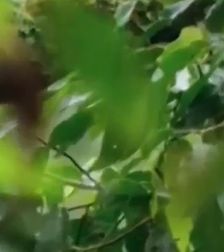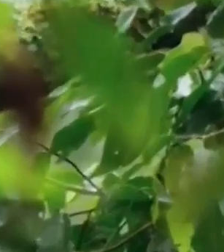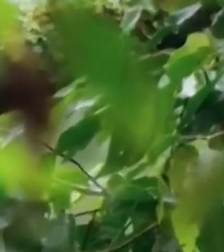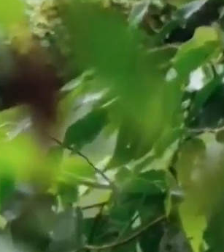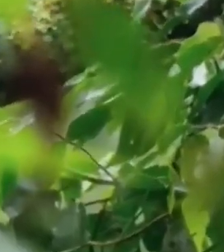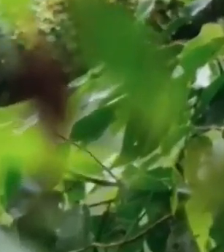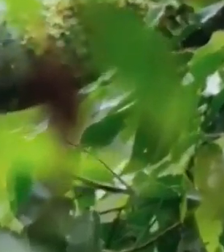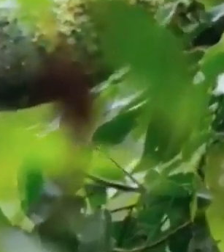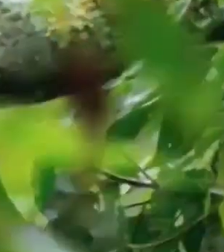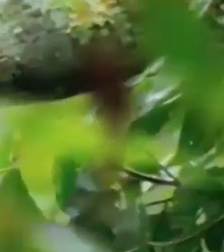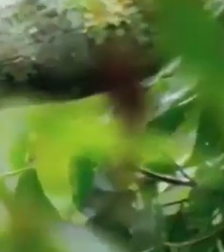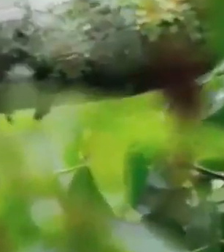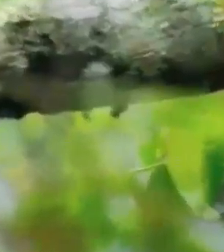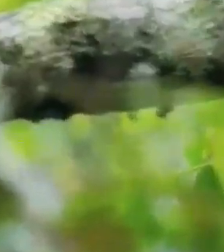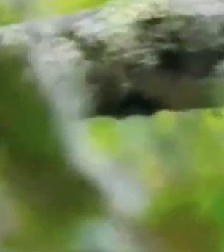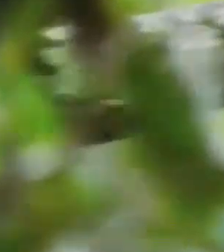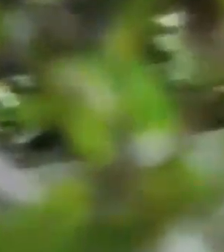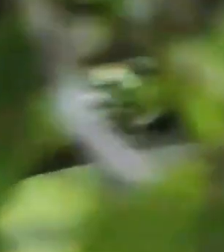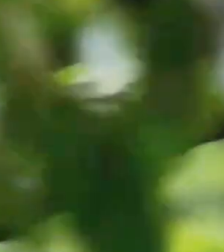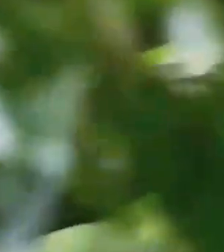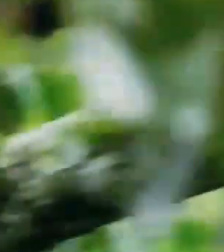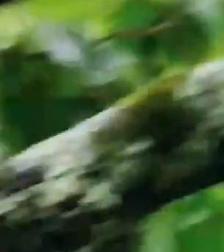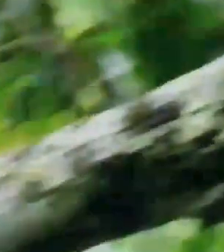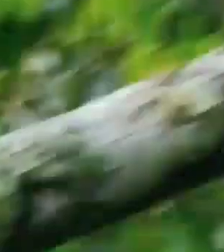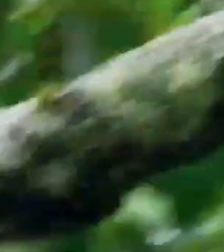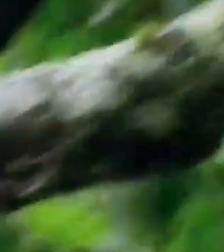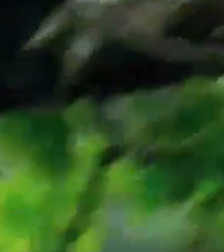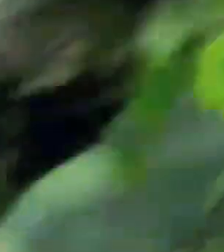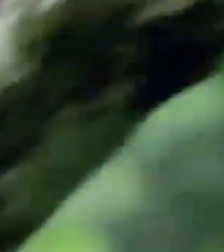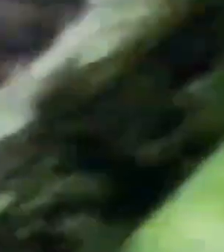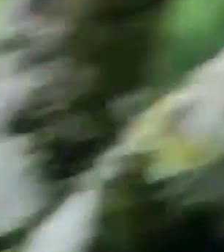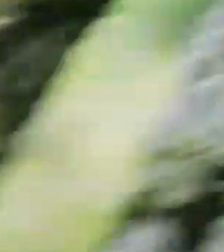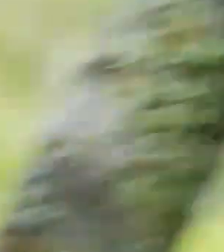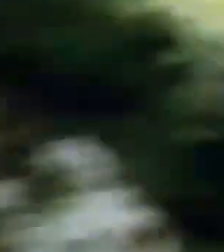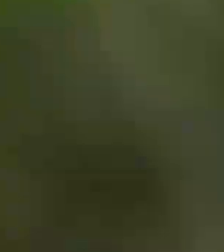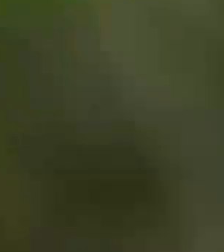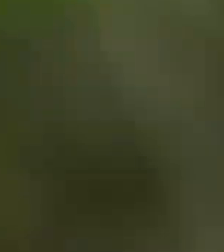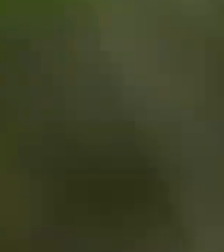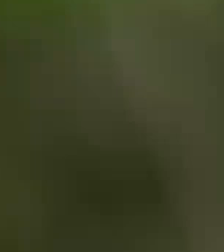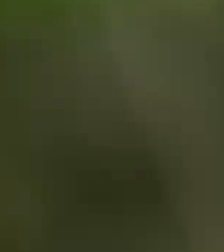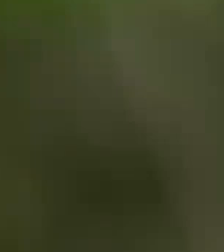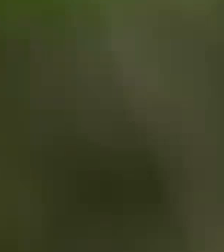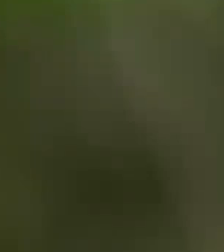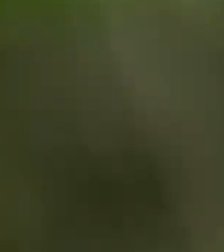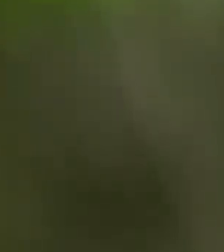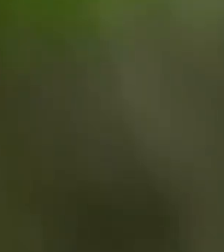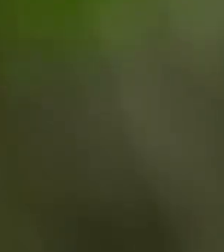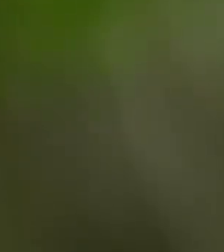The Philippine eagle is one of the world's largest and rarest birds of prey.